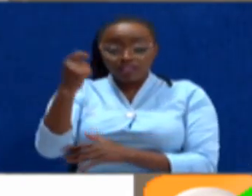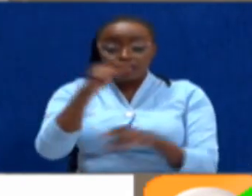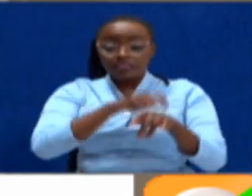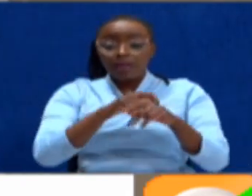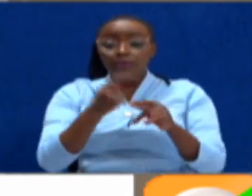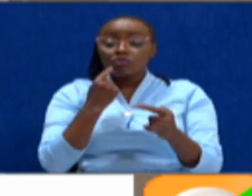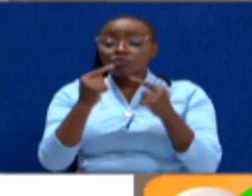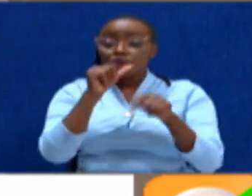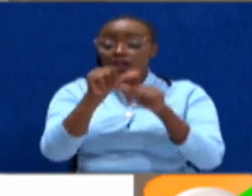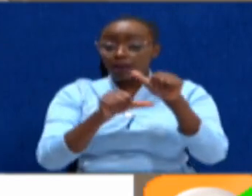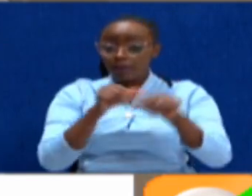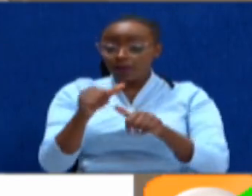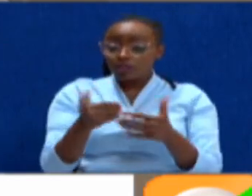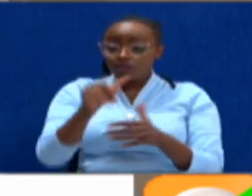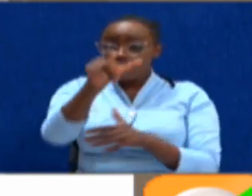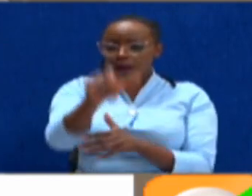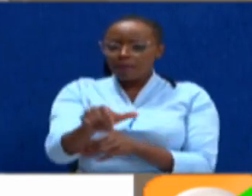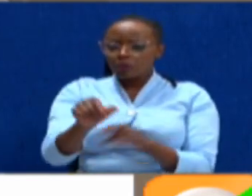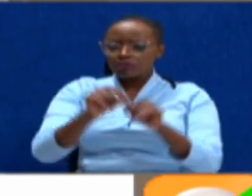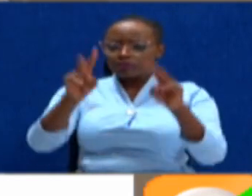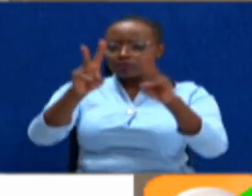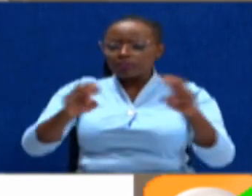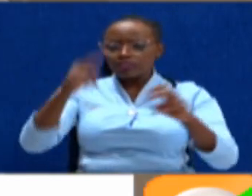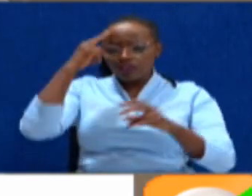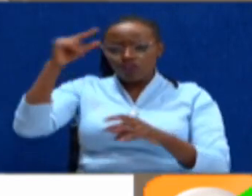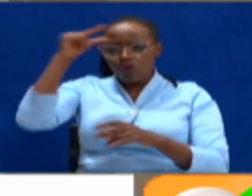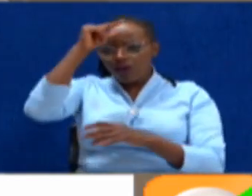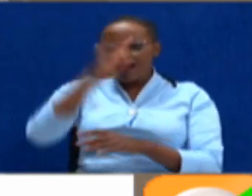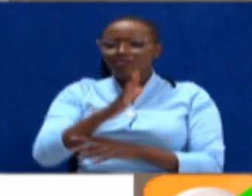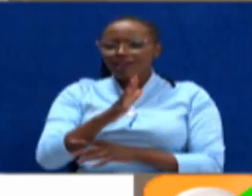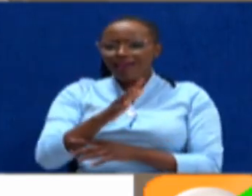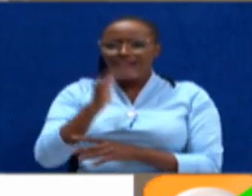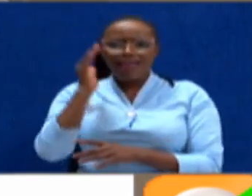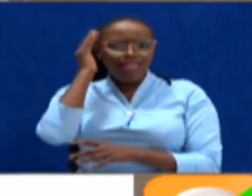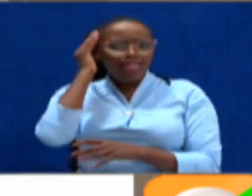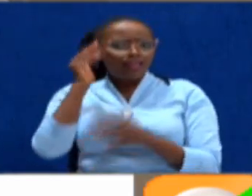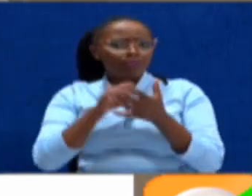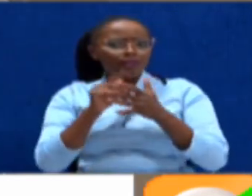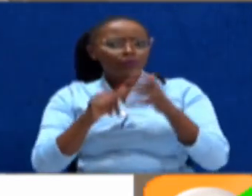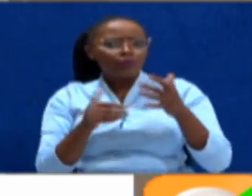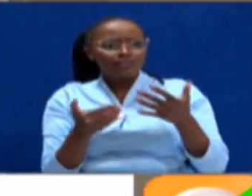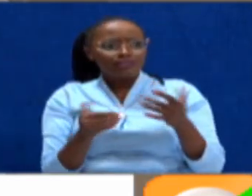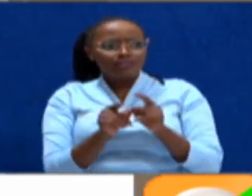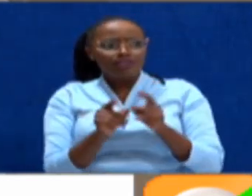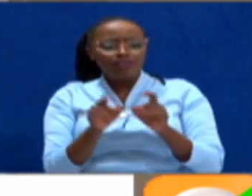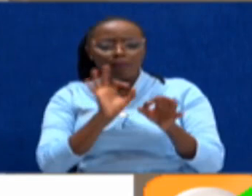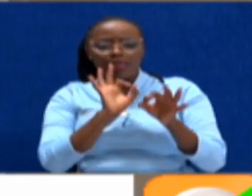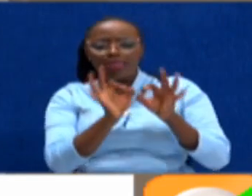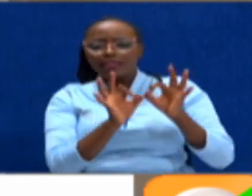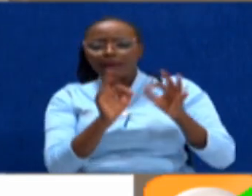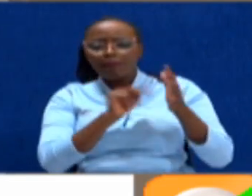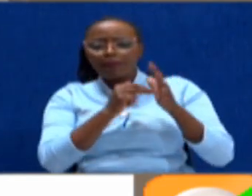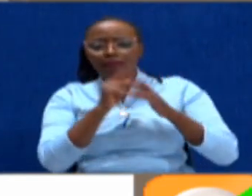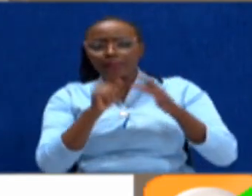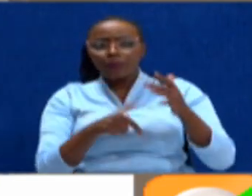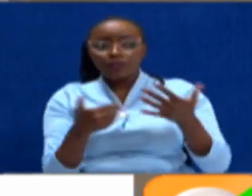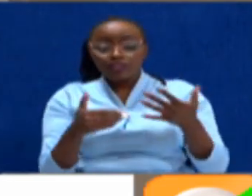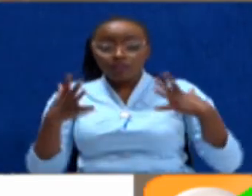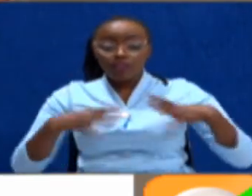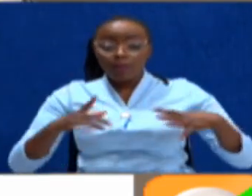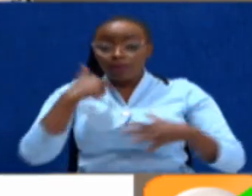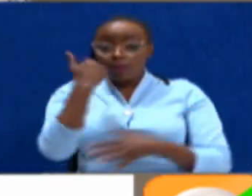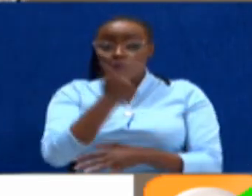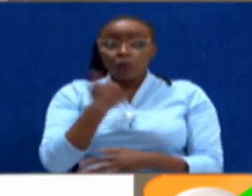when he said, somebody is looking for the governor's head, I interpreted it to mean that those